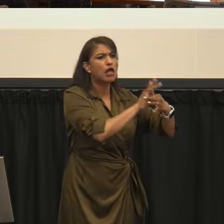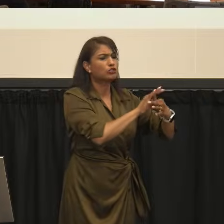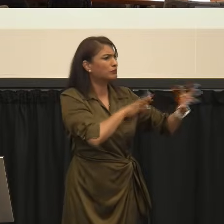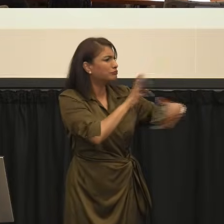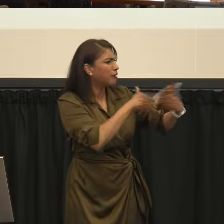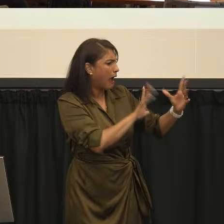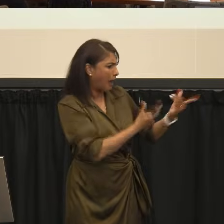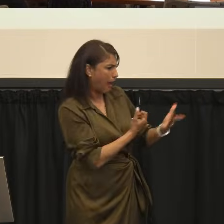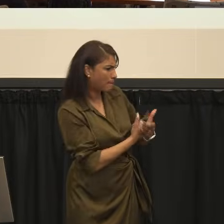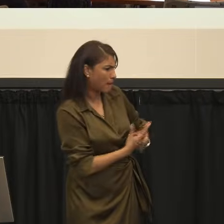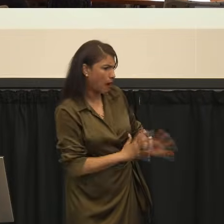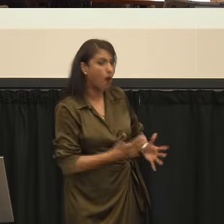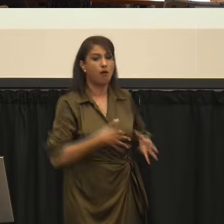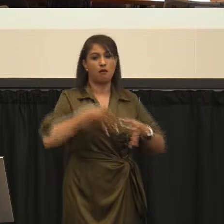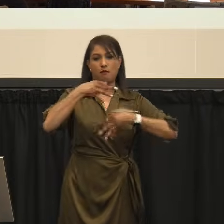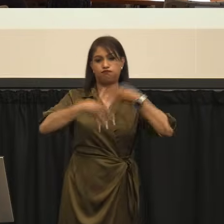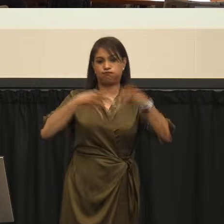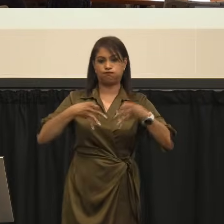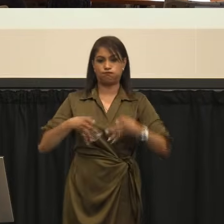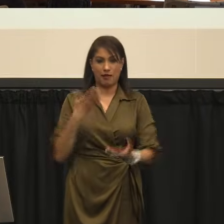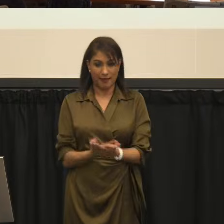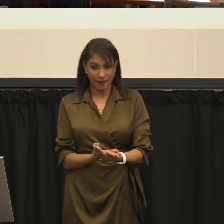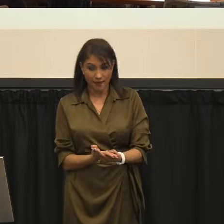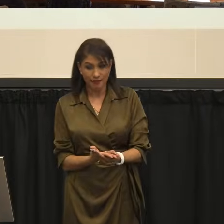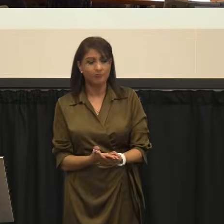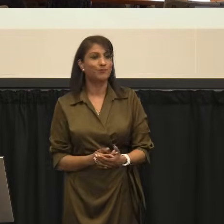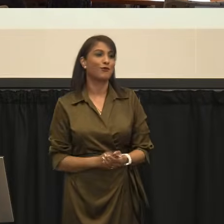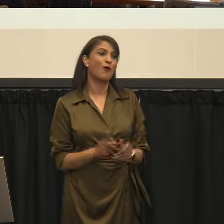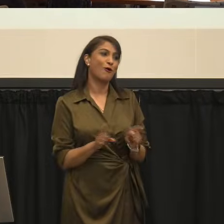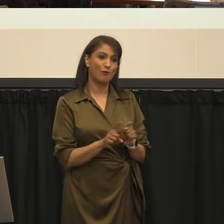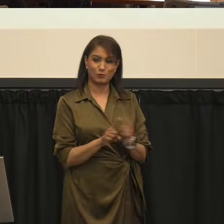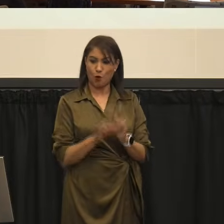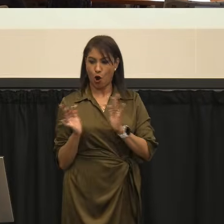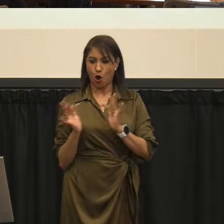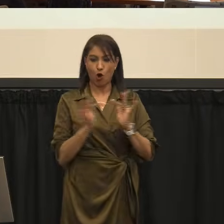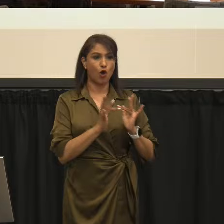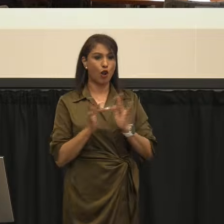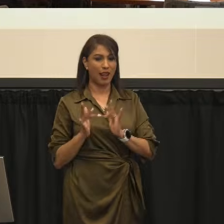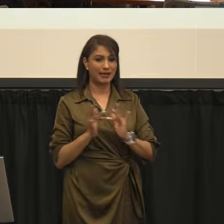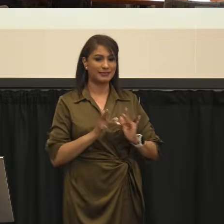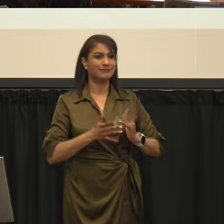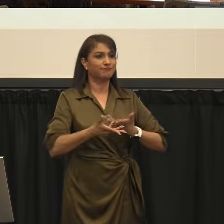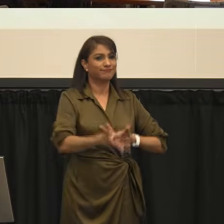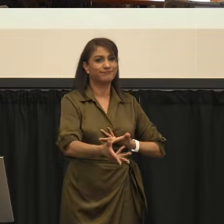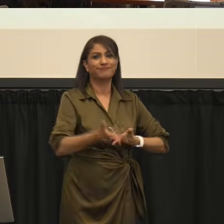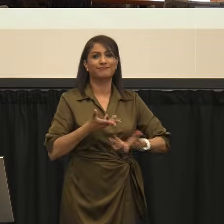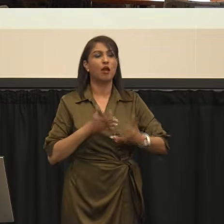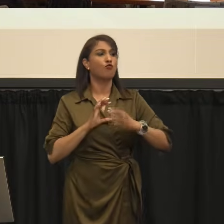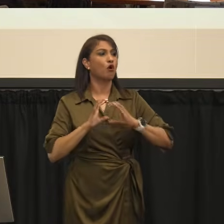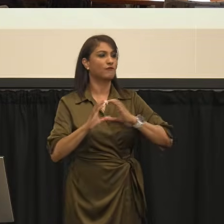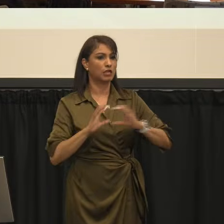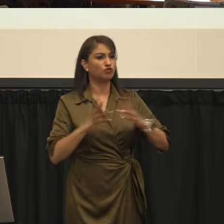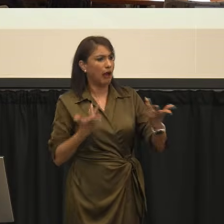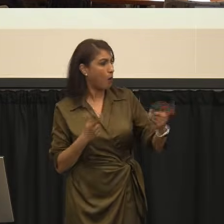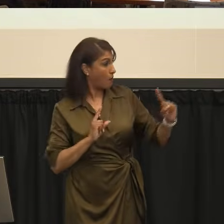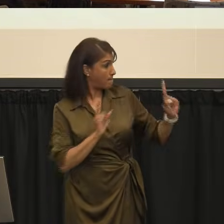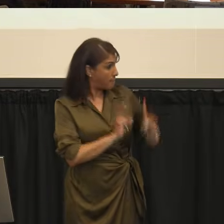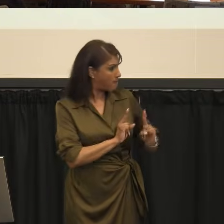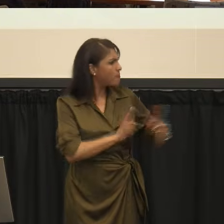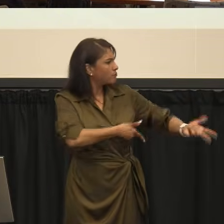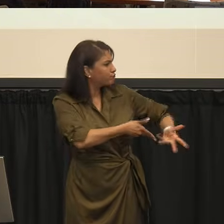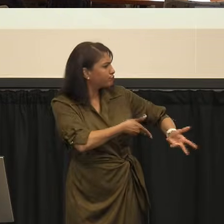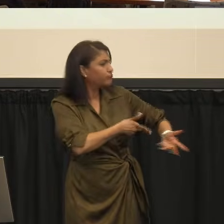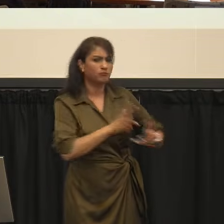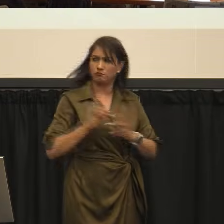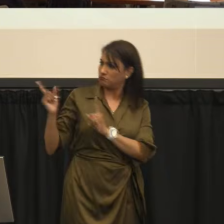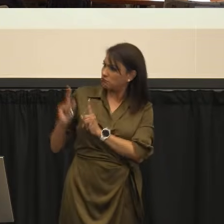So for example, explaining things, how you would use the signs in everyday life to build a